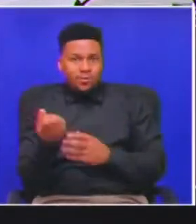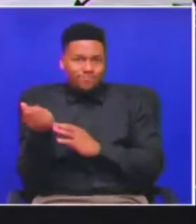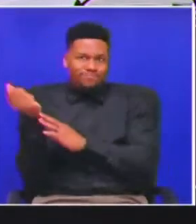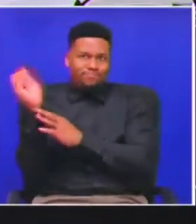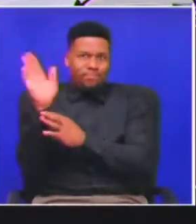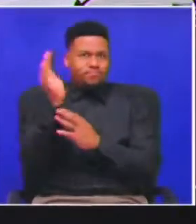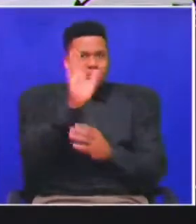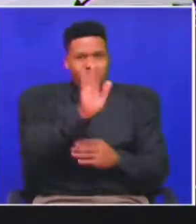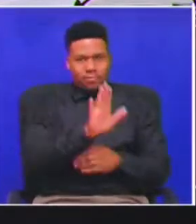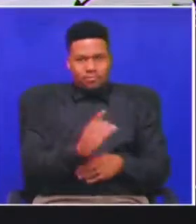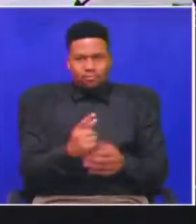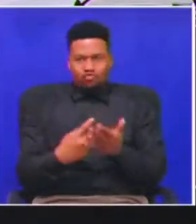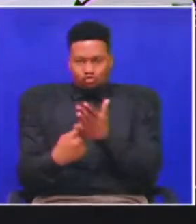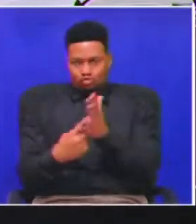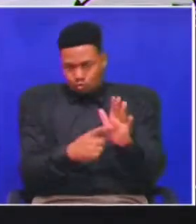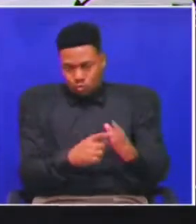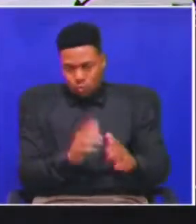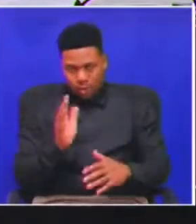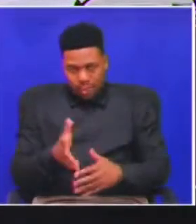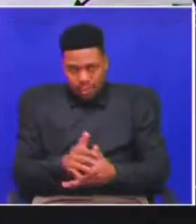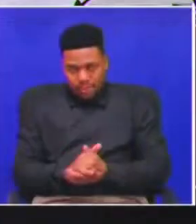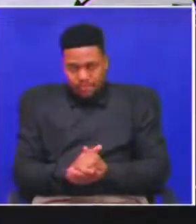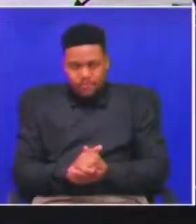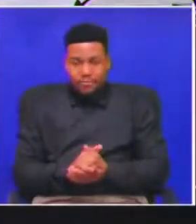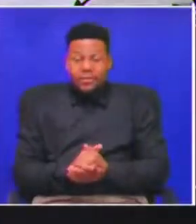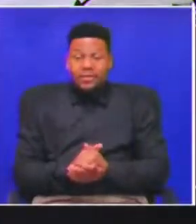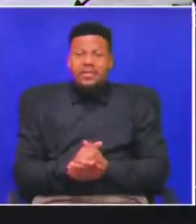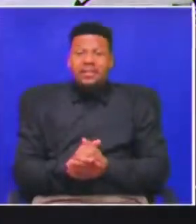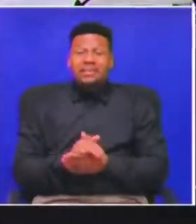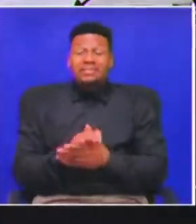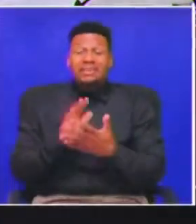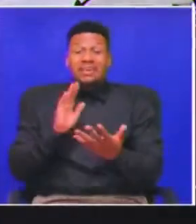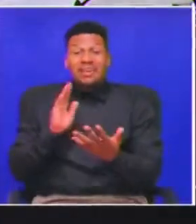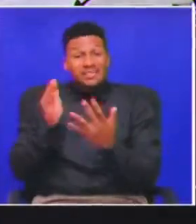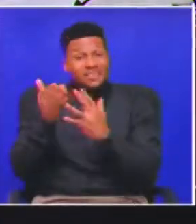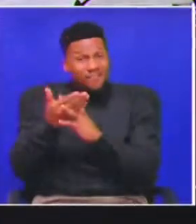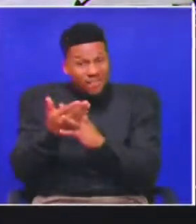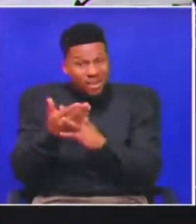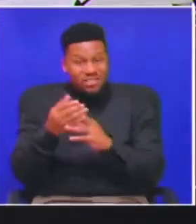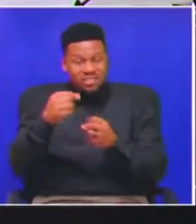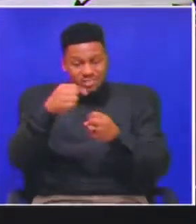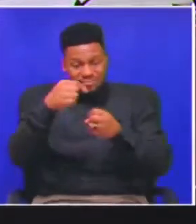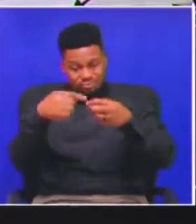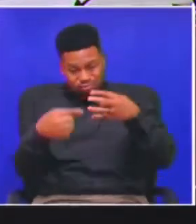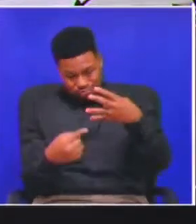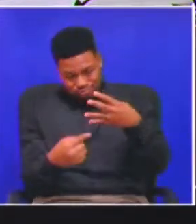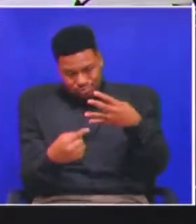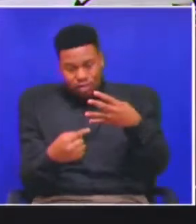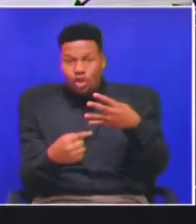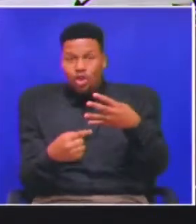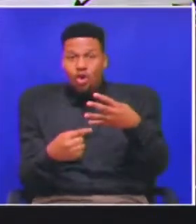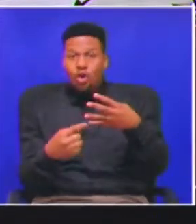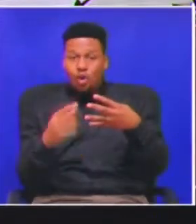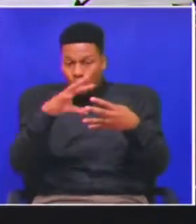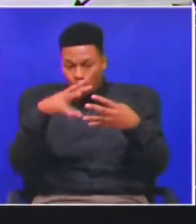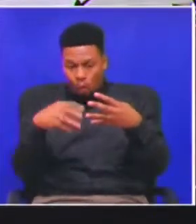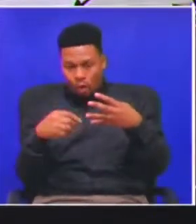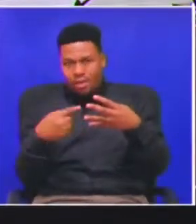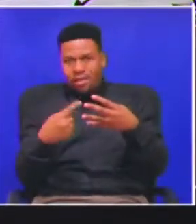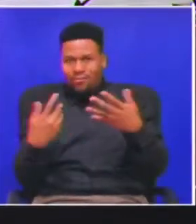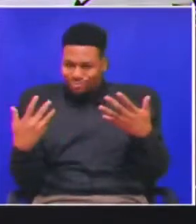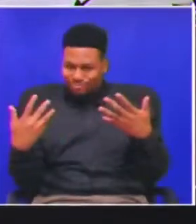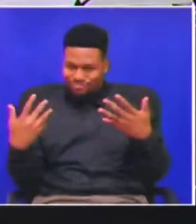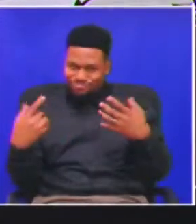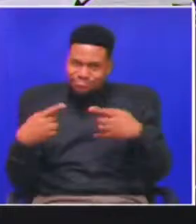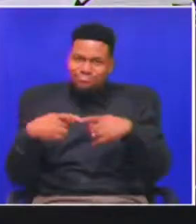showcase. All these interventions that we are making are aligned with our country's commitments under